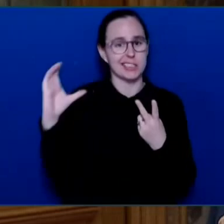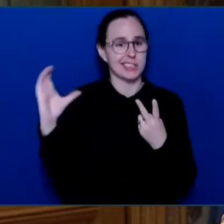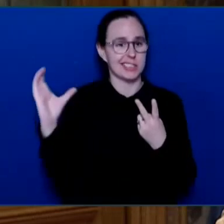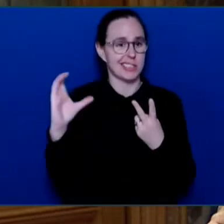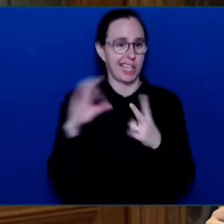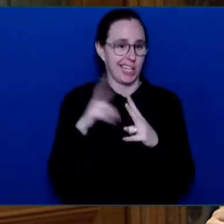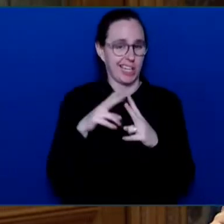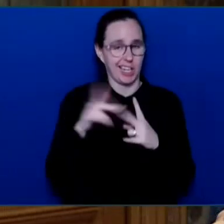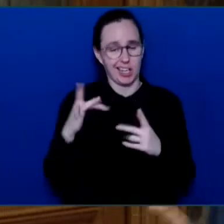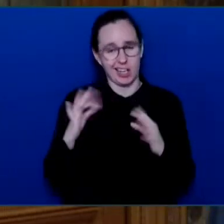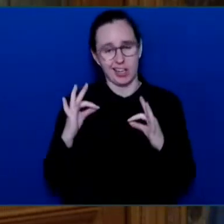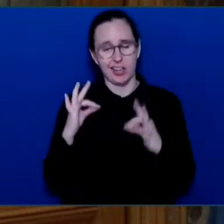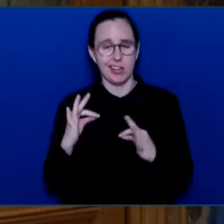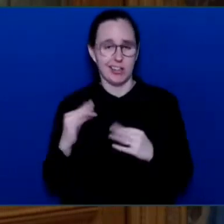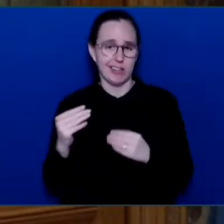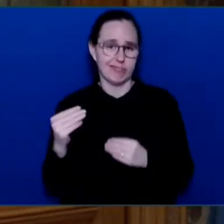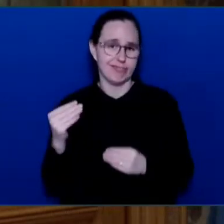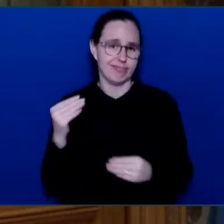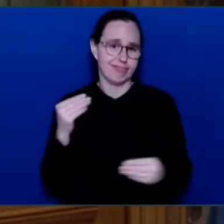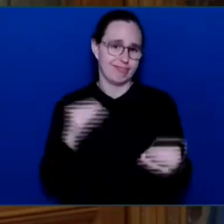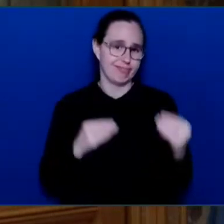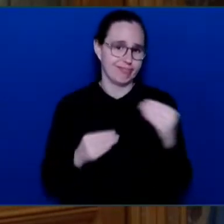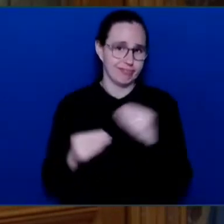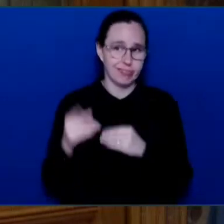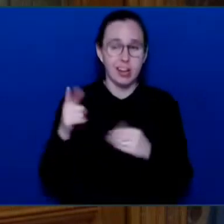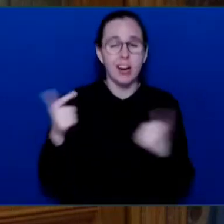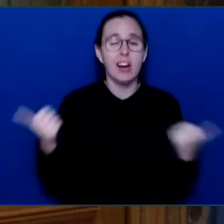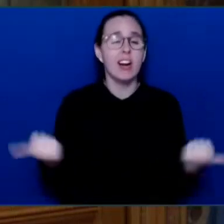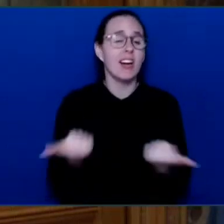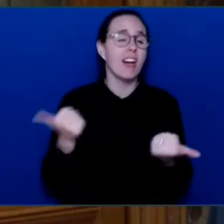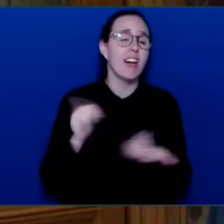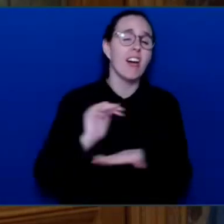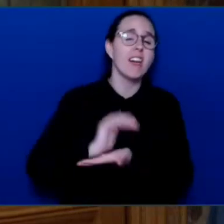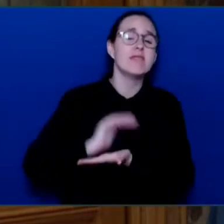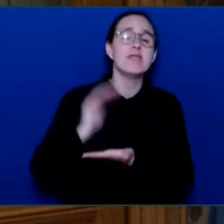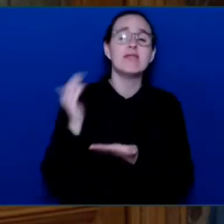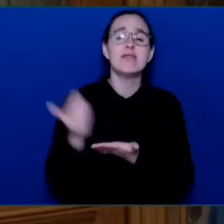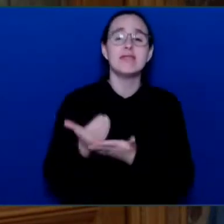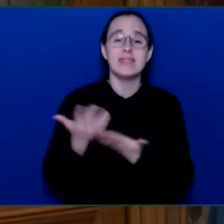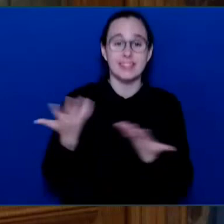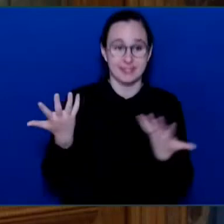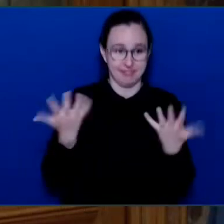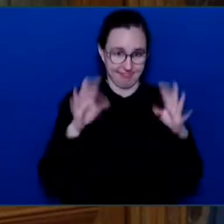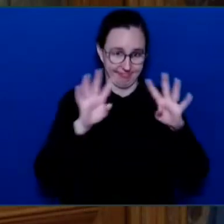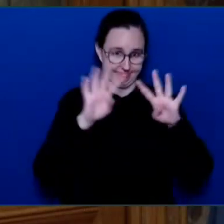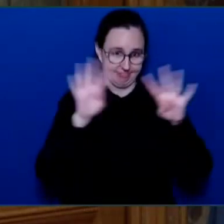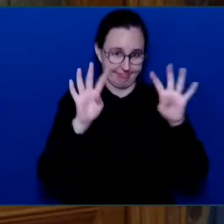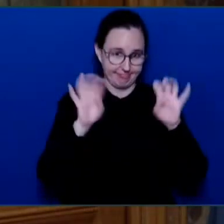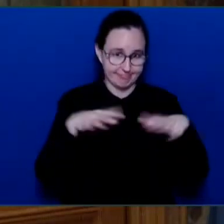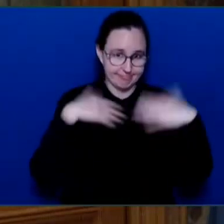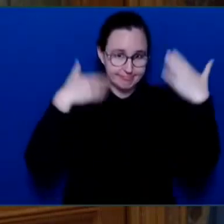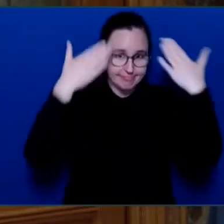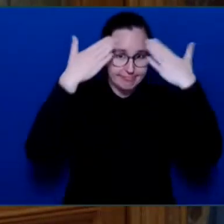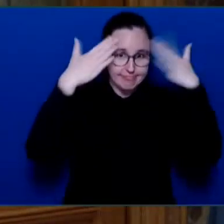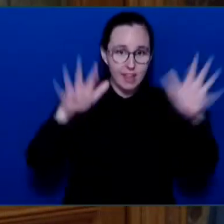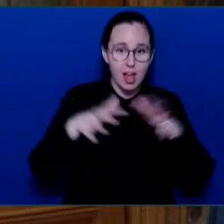even the BC United can use, royalty-free. I dare them to ask a question about seCrecy. But anyway,